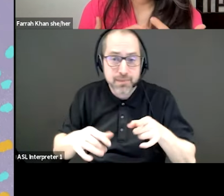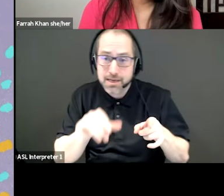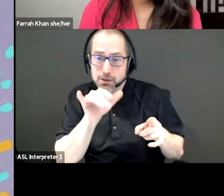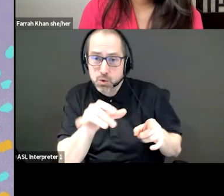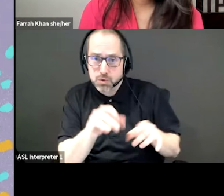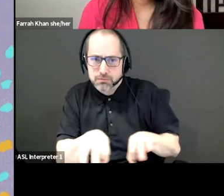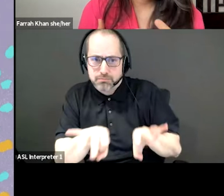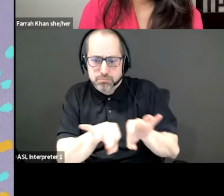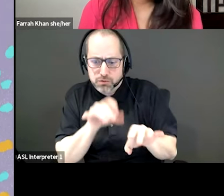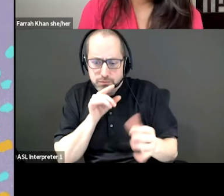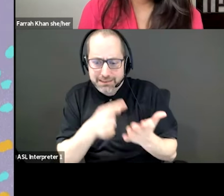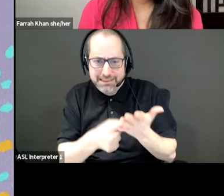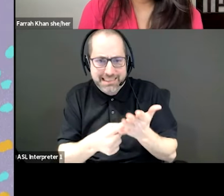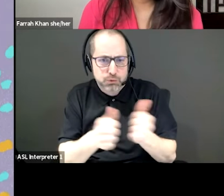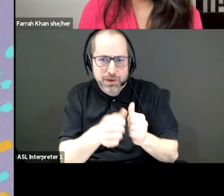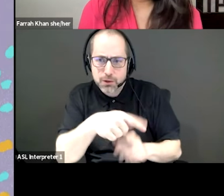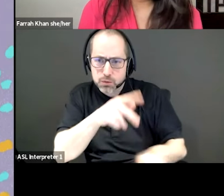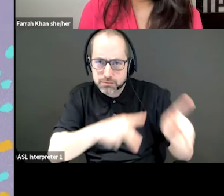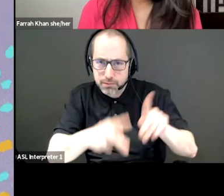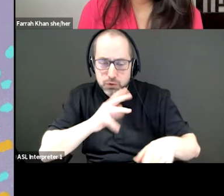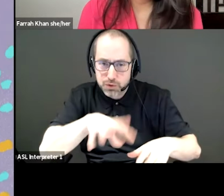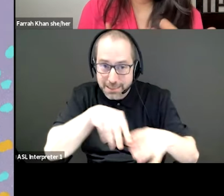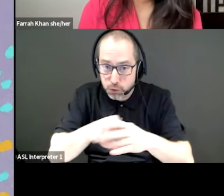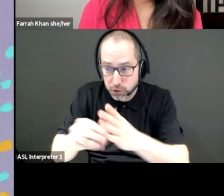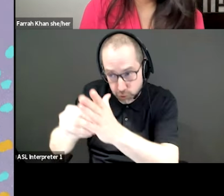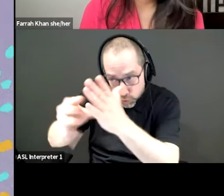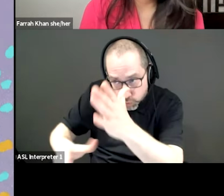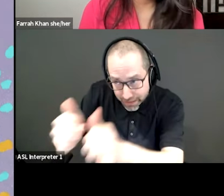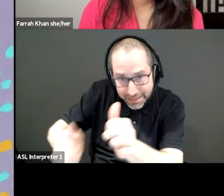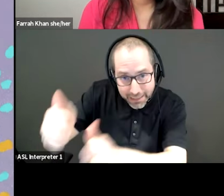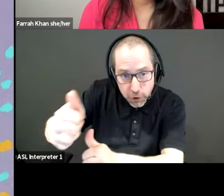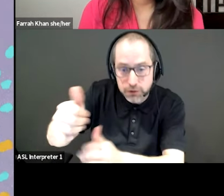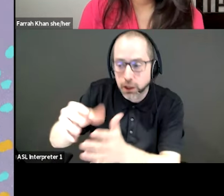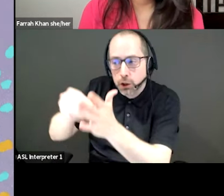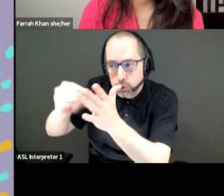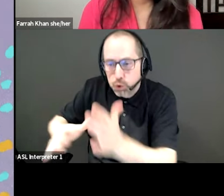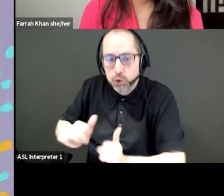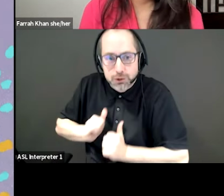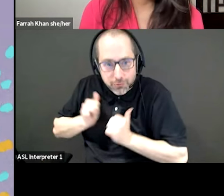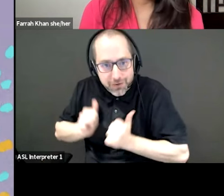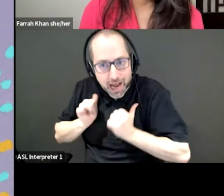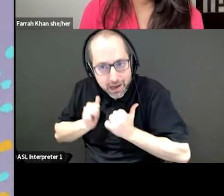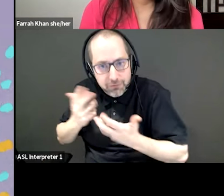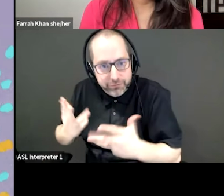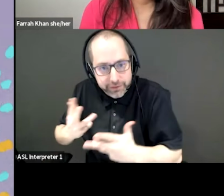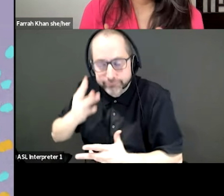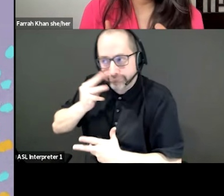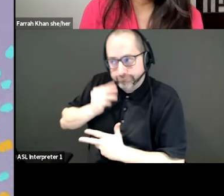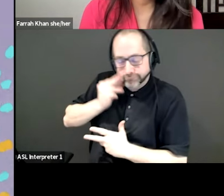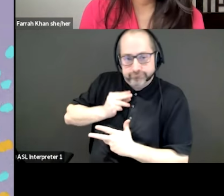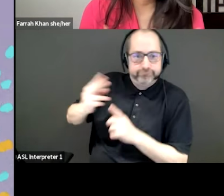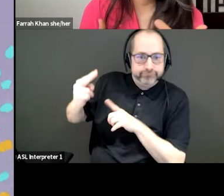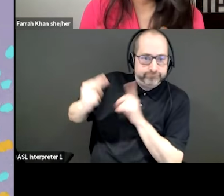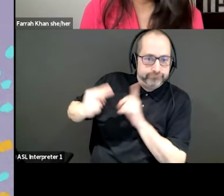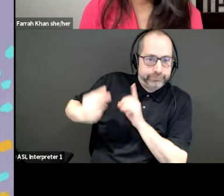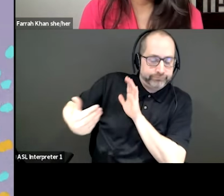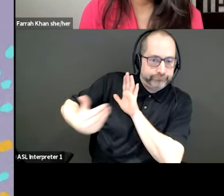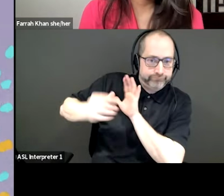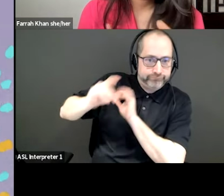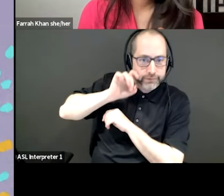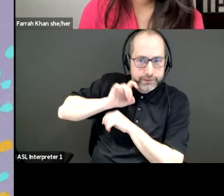to include student leaders, but also students who are survivors that may not be taking an activism role on their campus, but had experience going